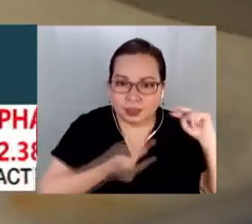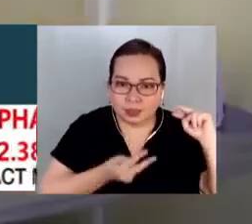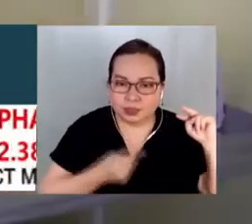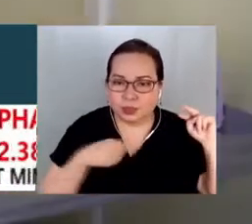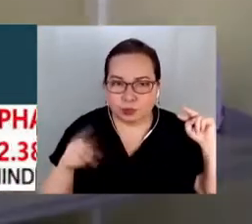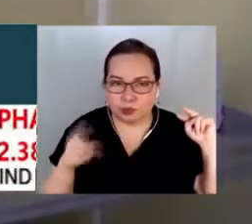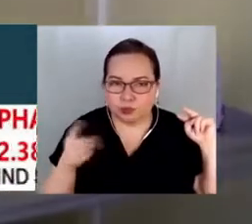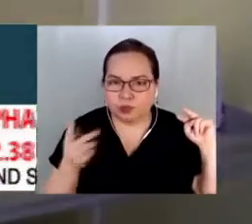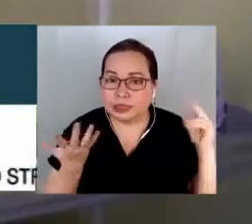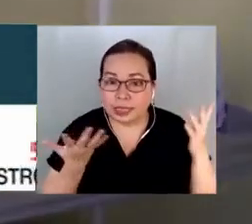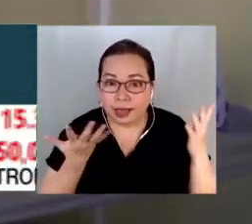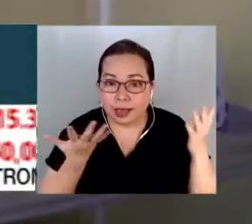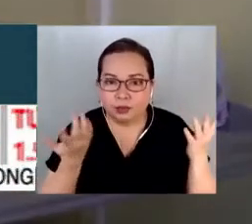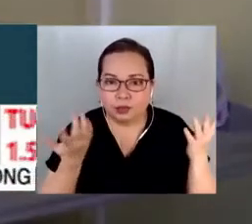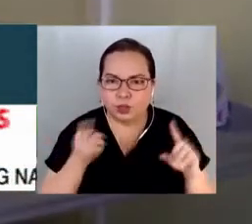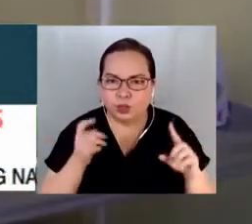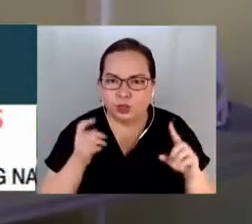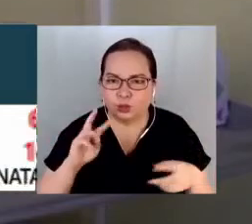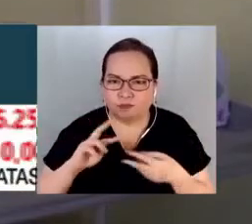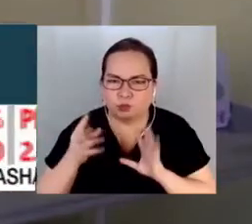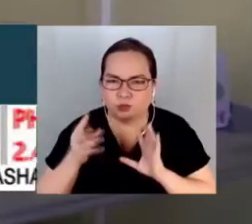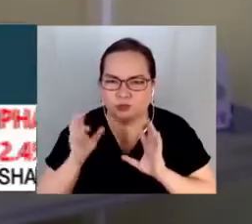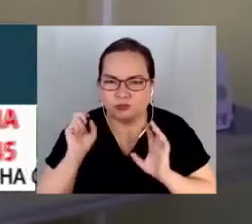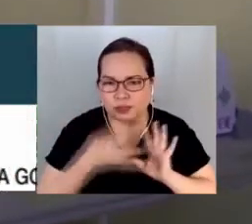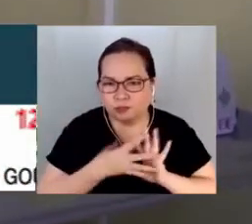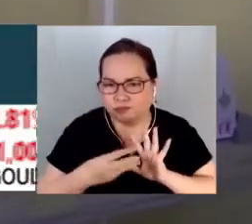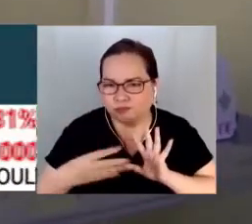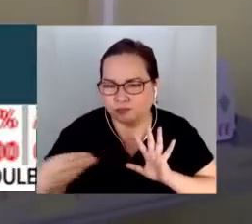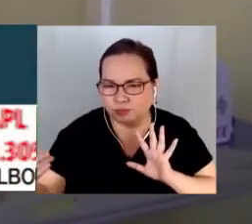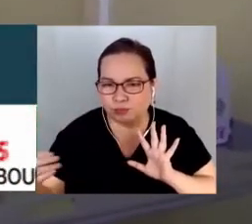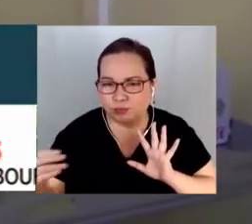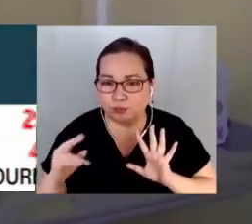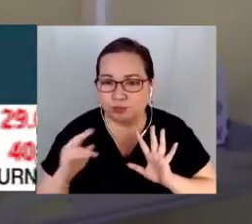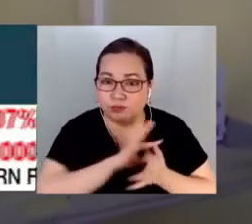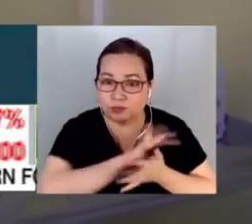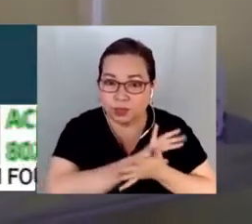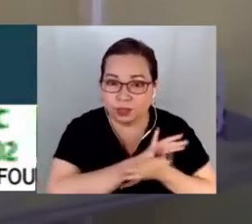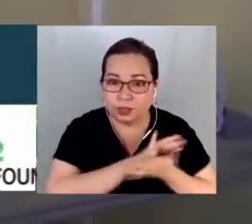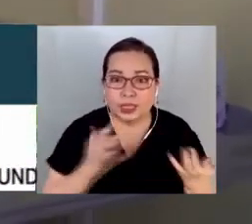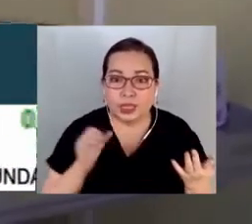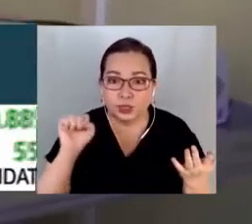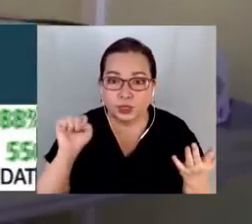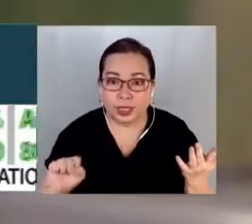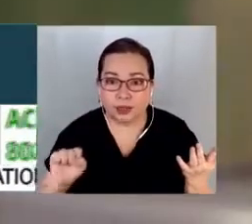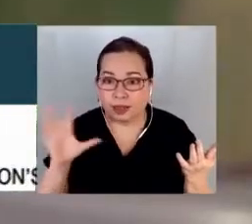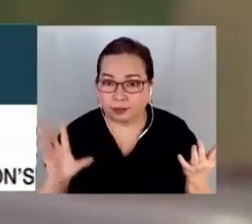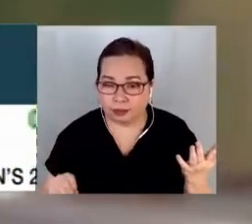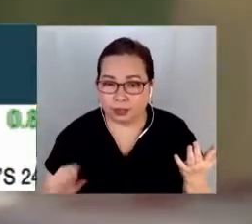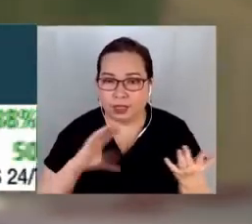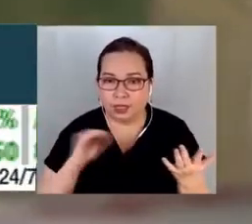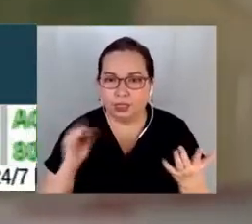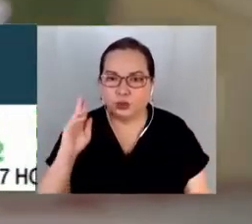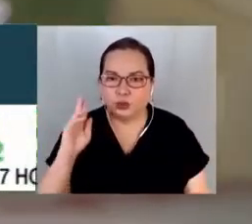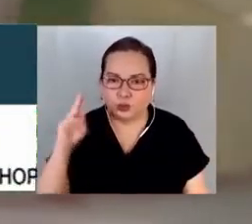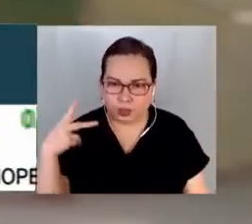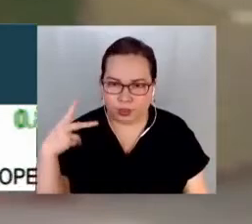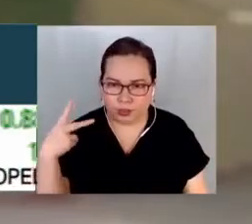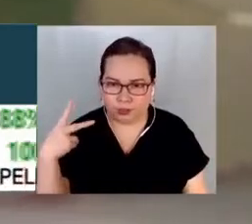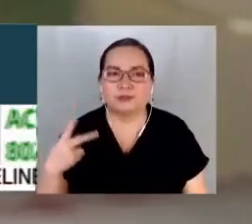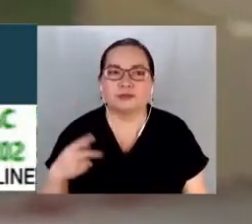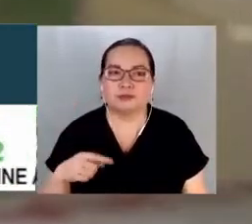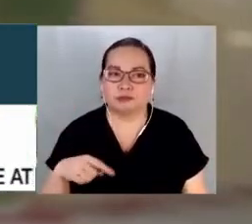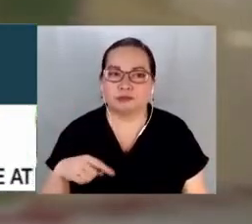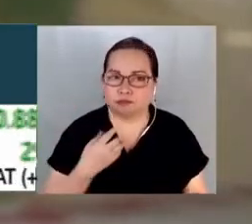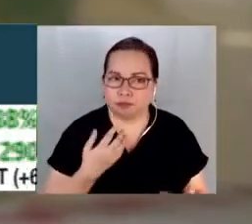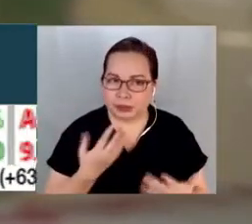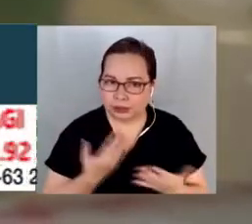highly transmissible new variants spreading rapidly across Britain and South Africa. The latest study, which was posted